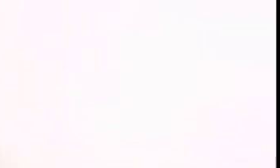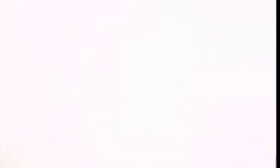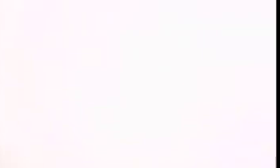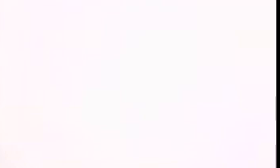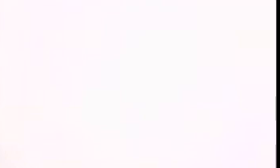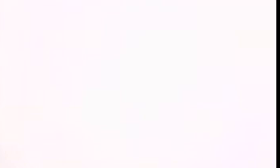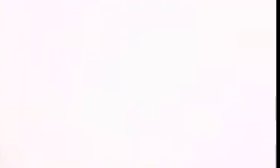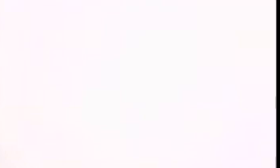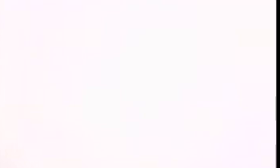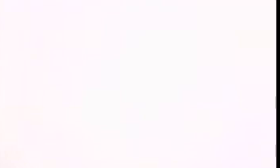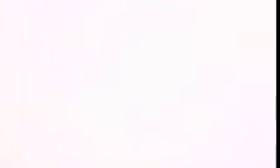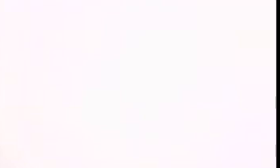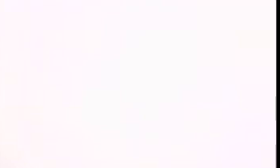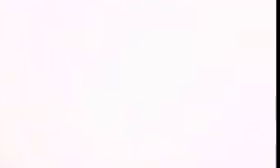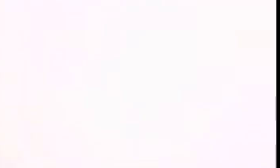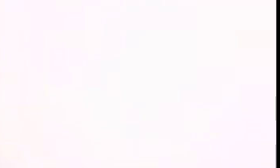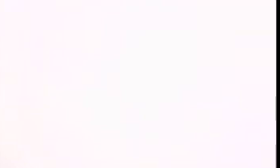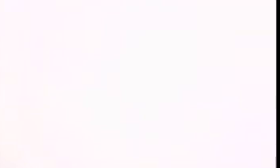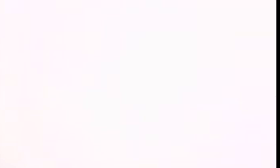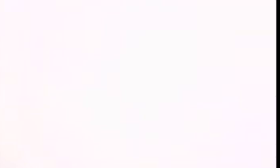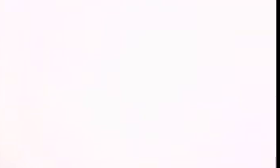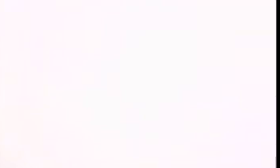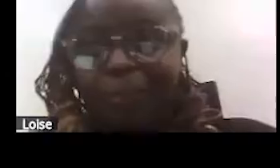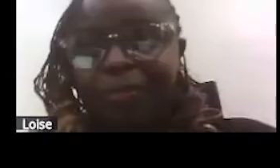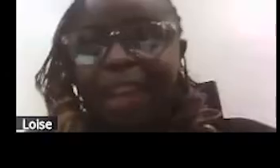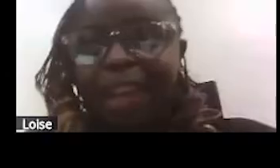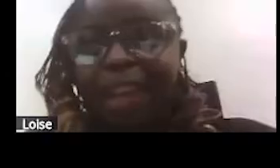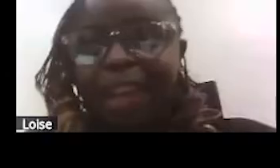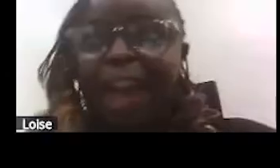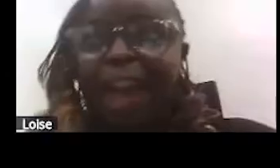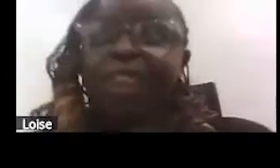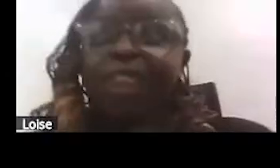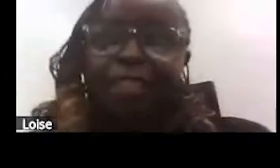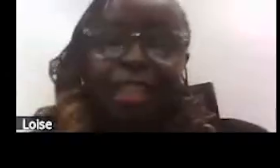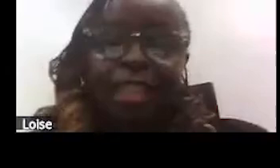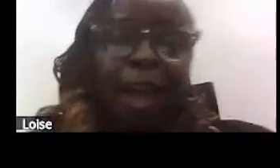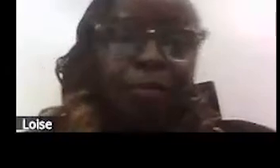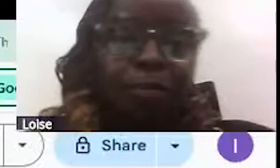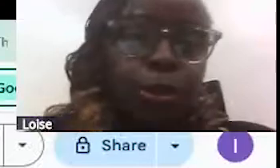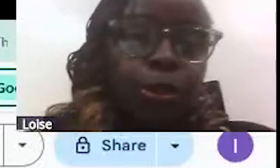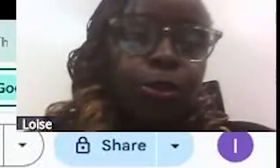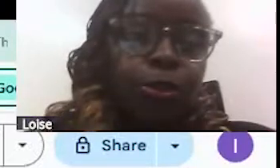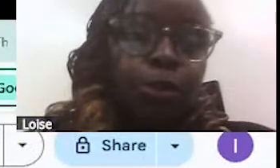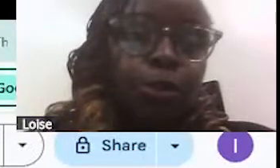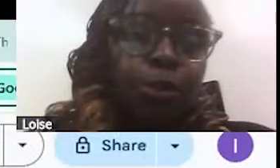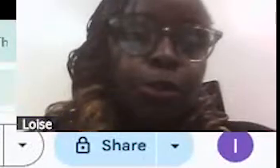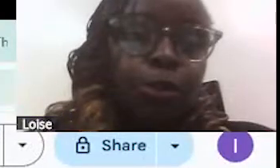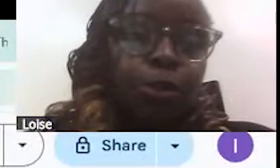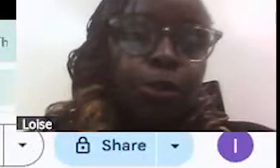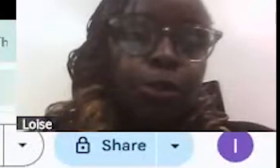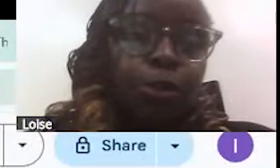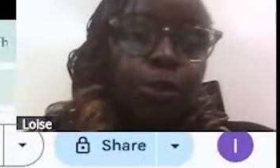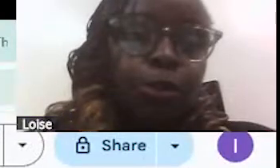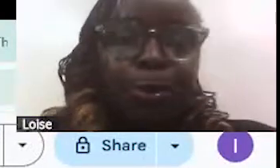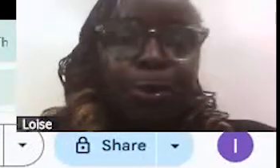Reason being, I am such a creative when it comes to this